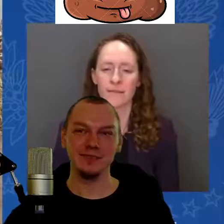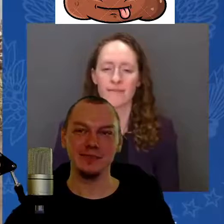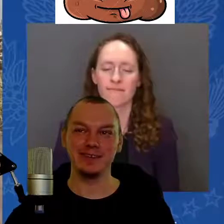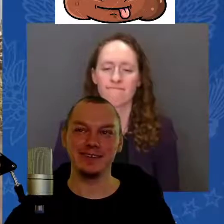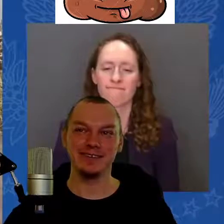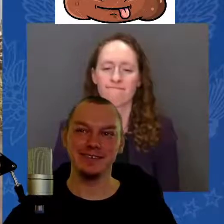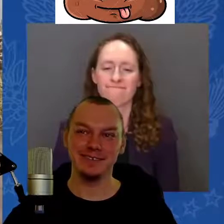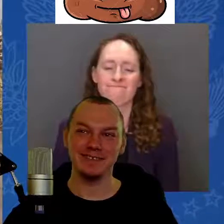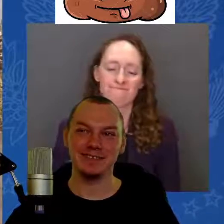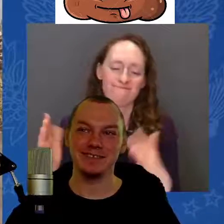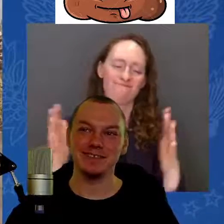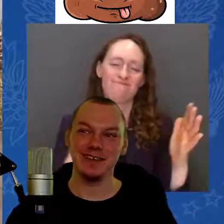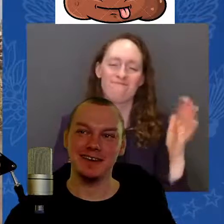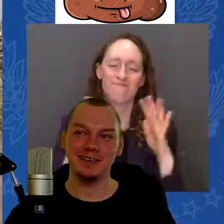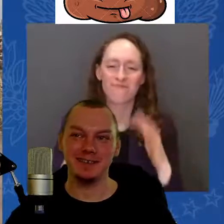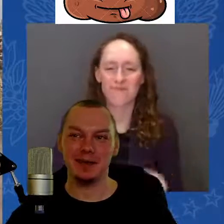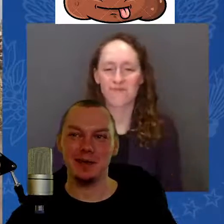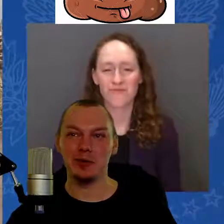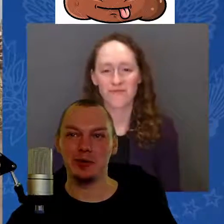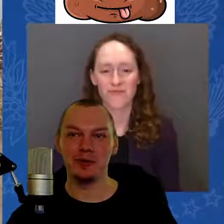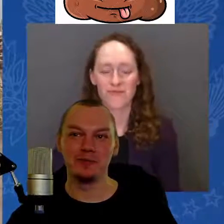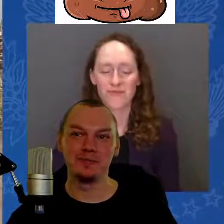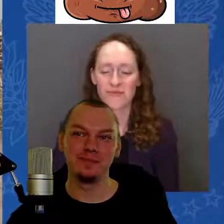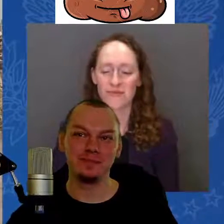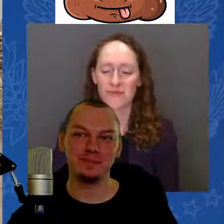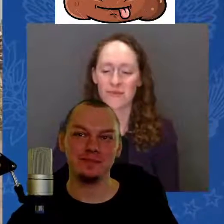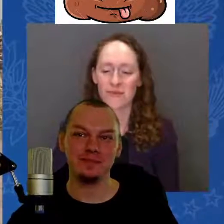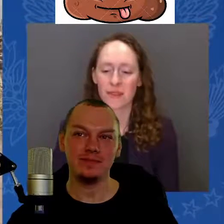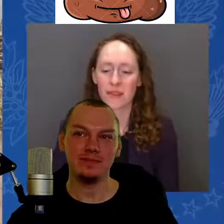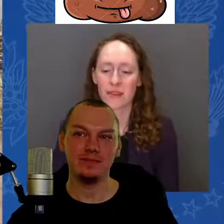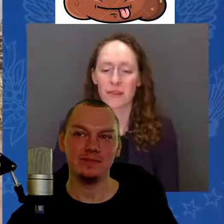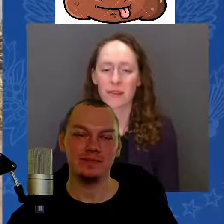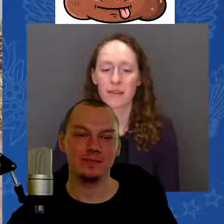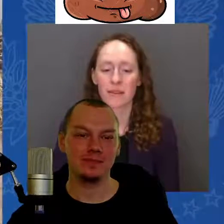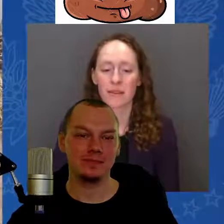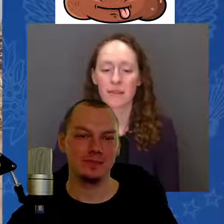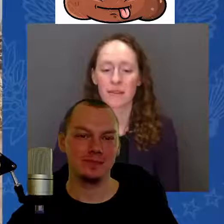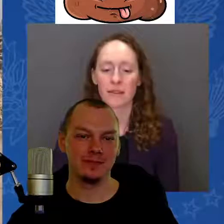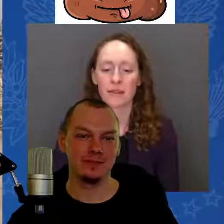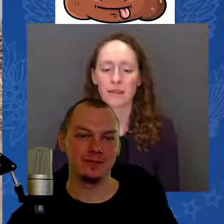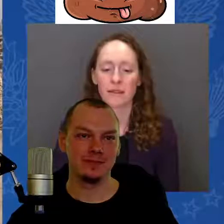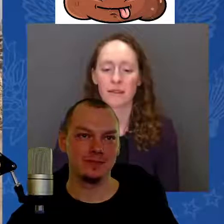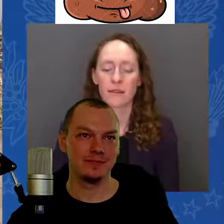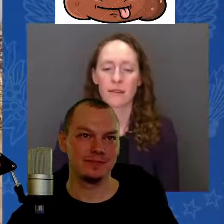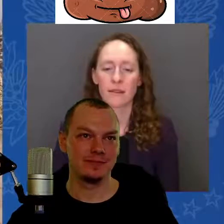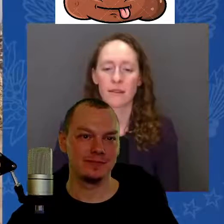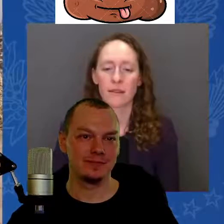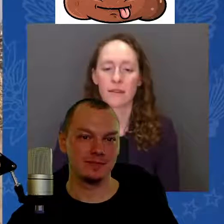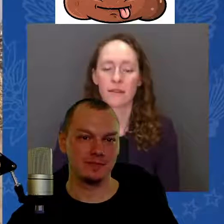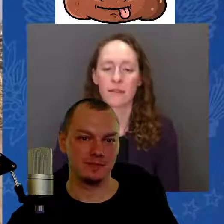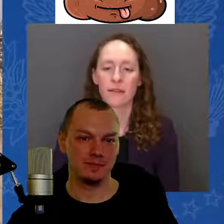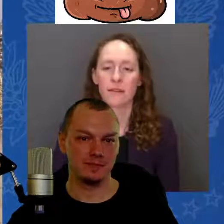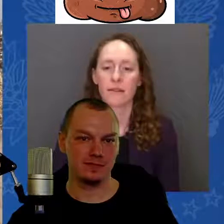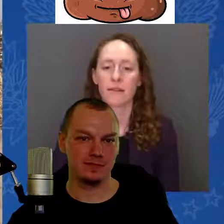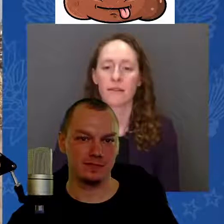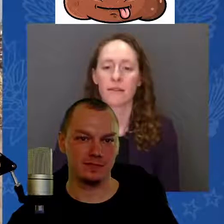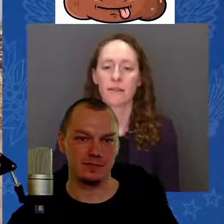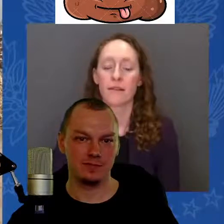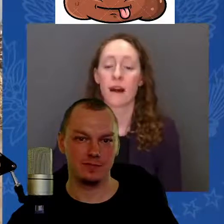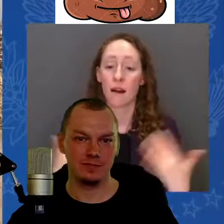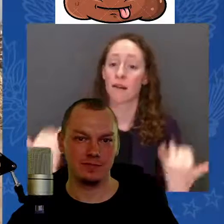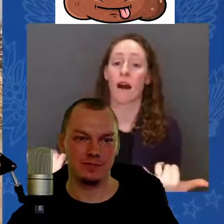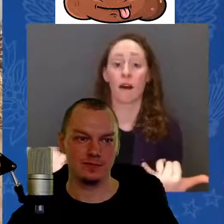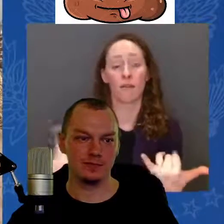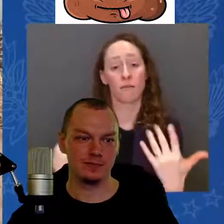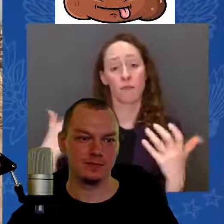is there anyone there? Is it just these guys and the camera crew? a man who has been on the ground with us